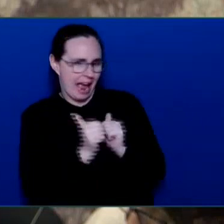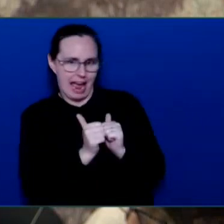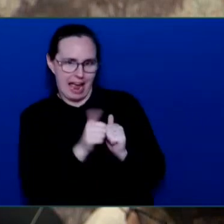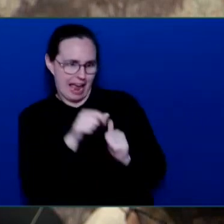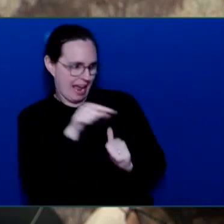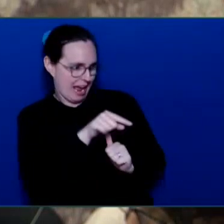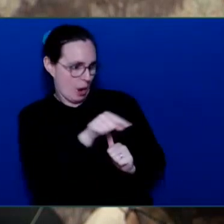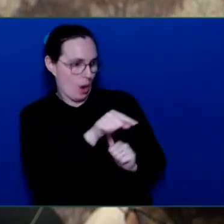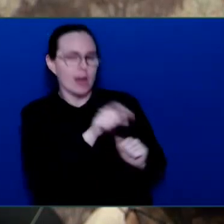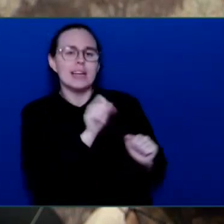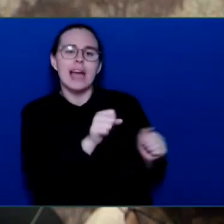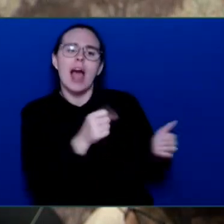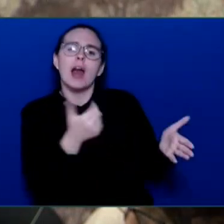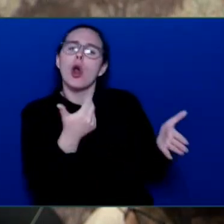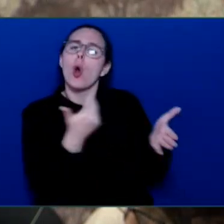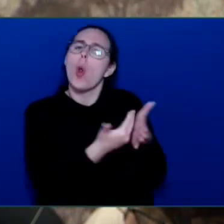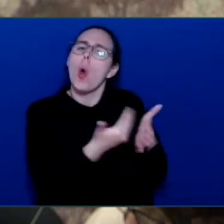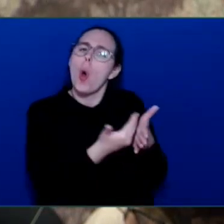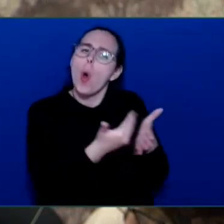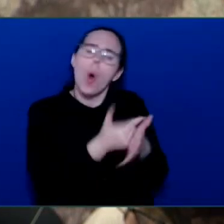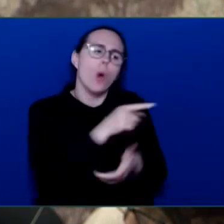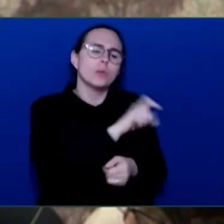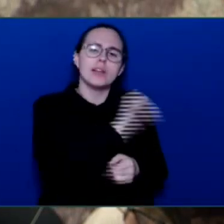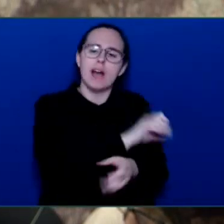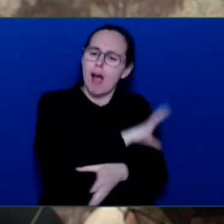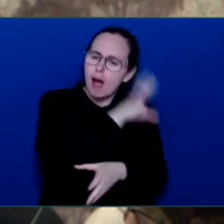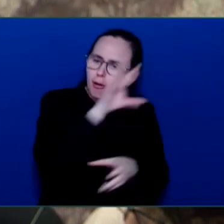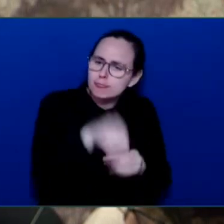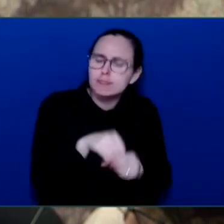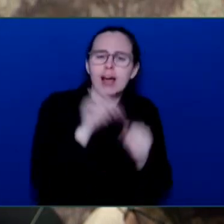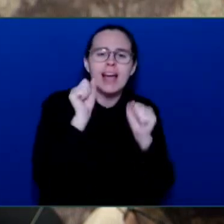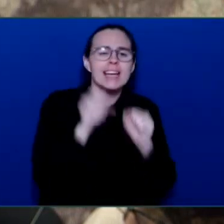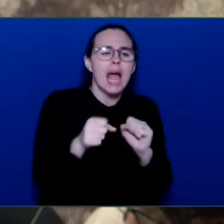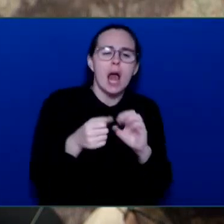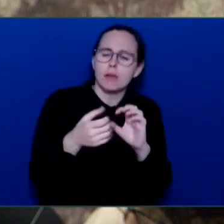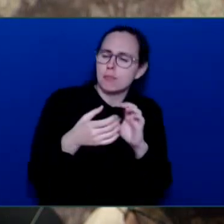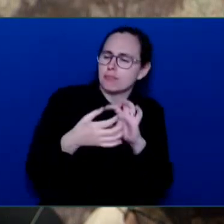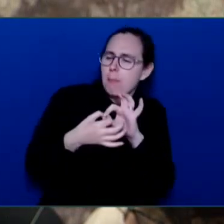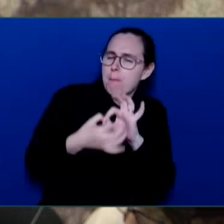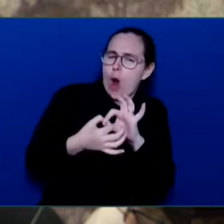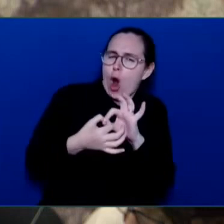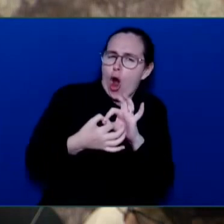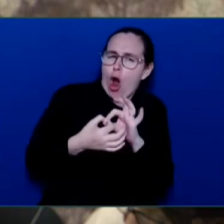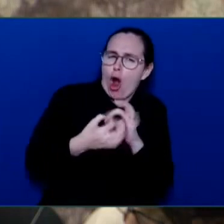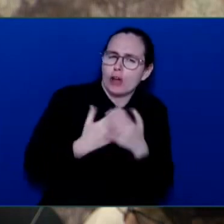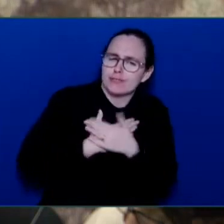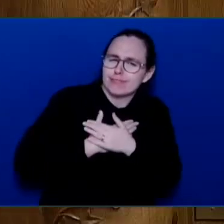nurtured, because we know, Honourable Speaker, that that leads to the best outcomes for children and families.